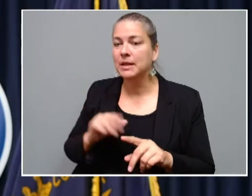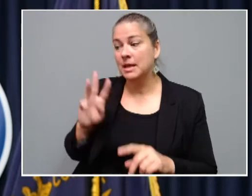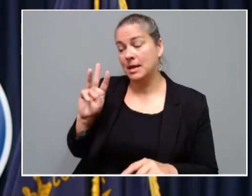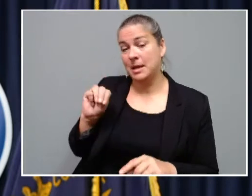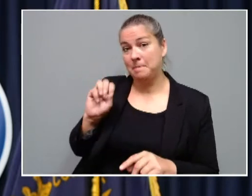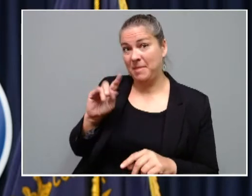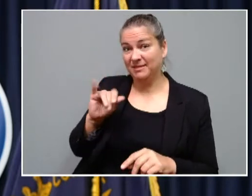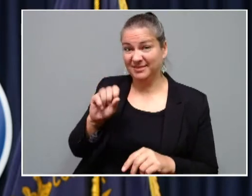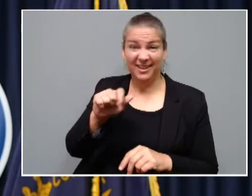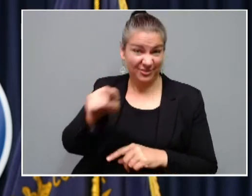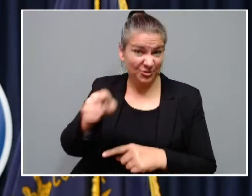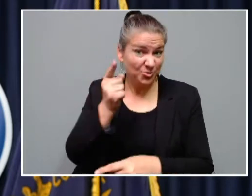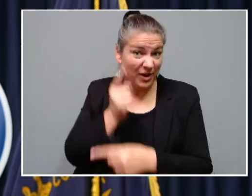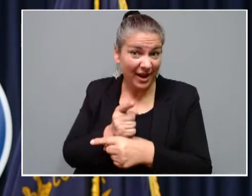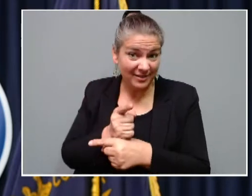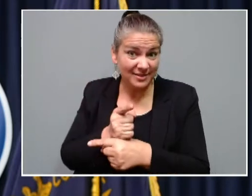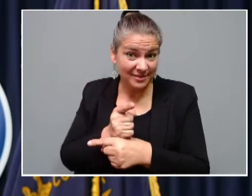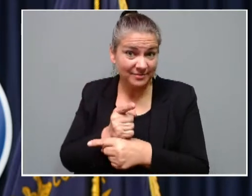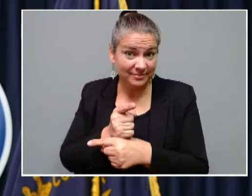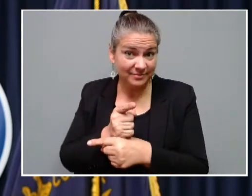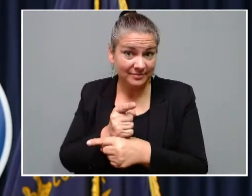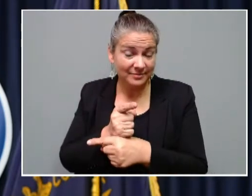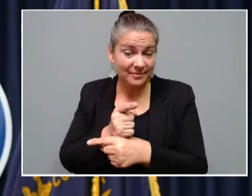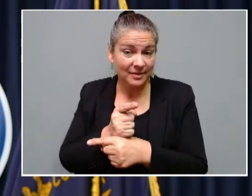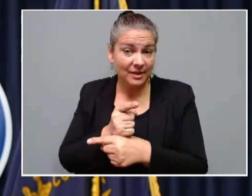right in that the